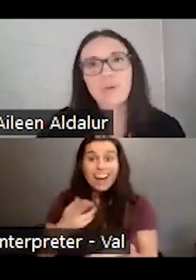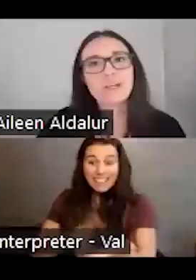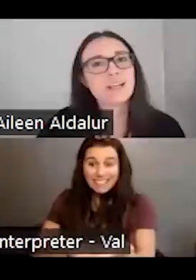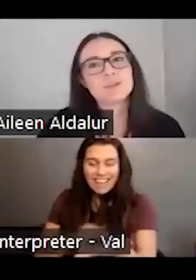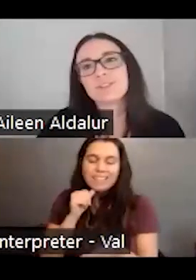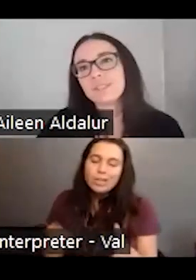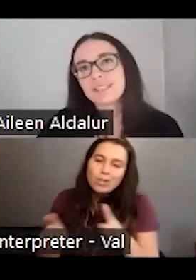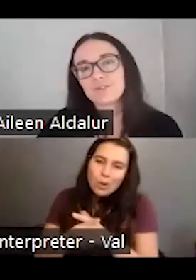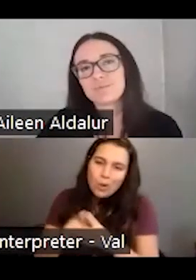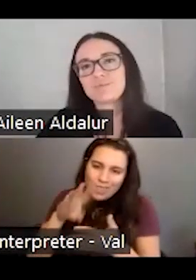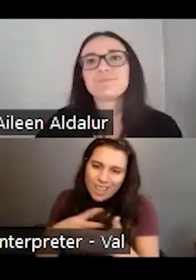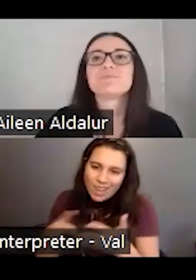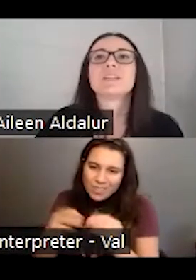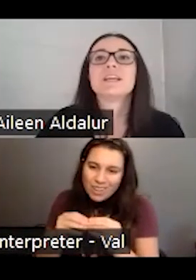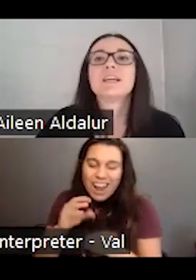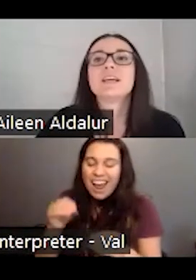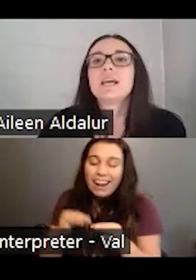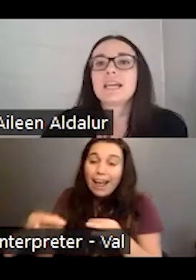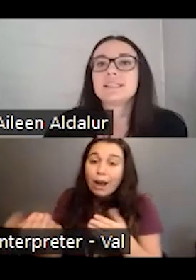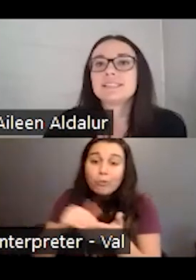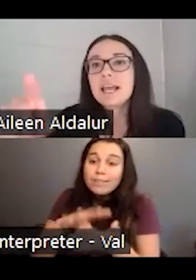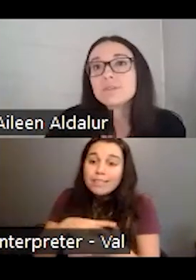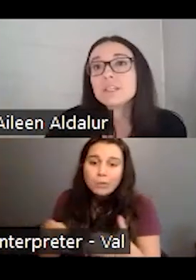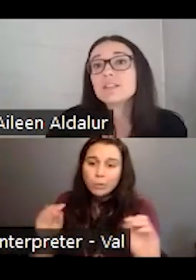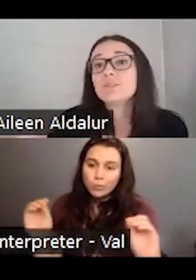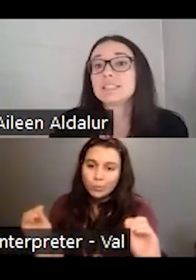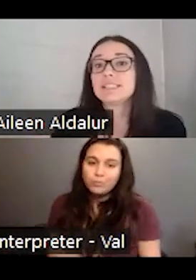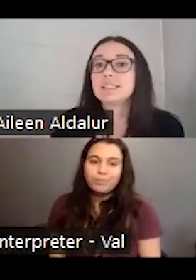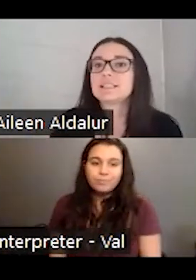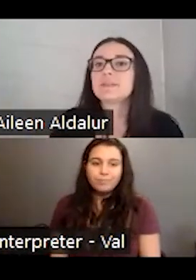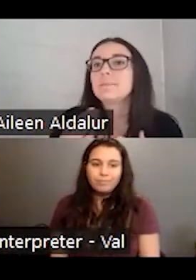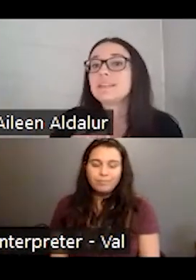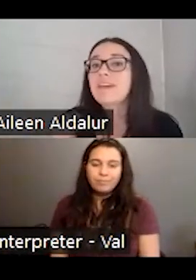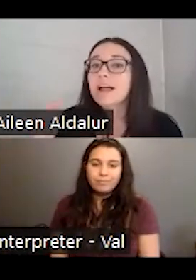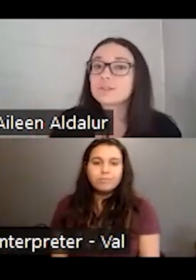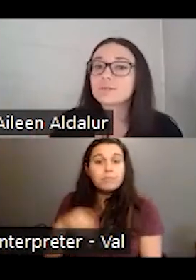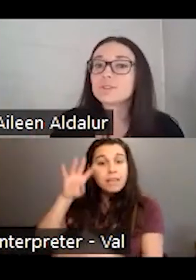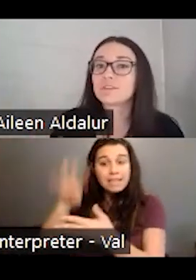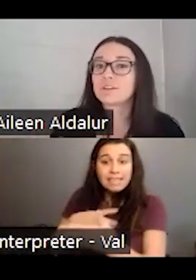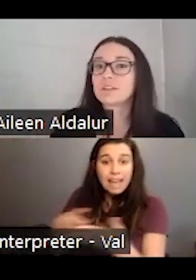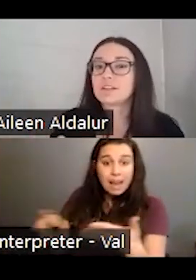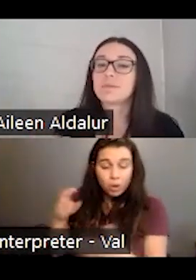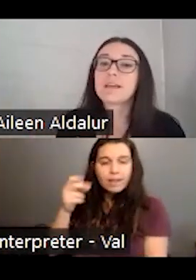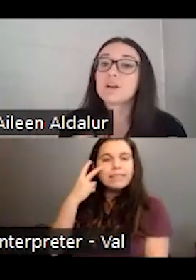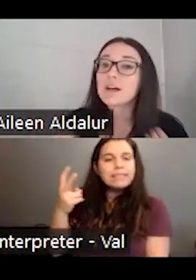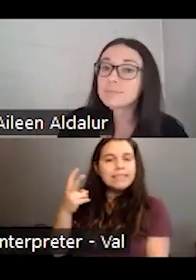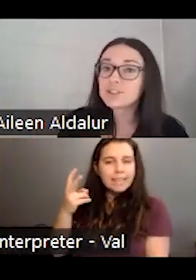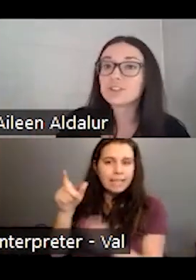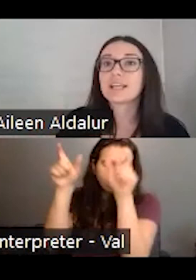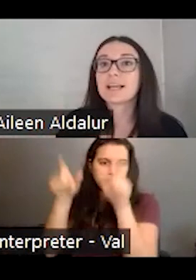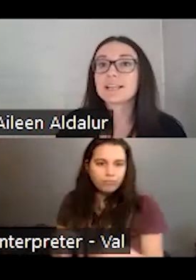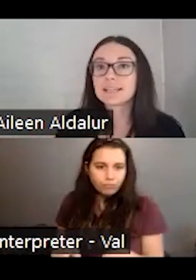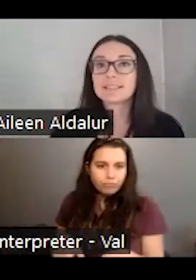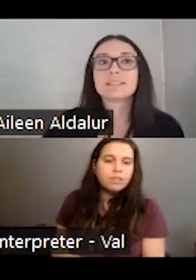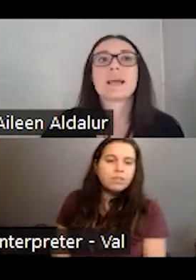session, and we were unable to reschedule. In this table here, you can see some of the mean values for the behavioral health